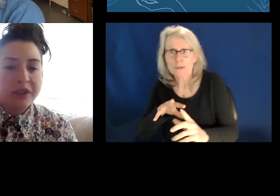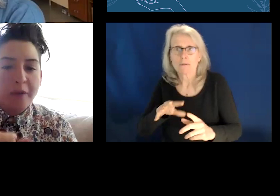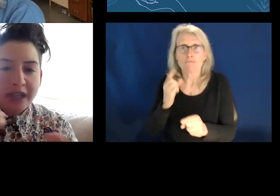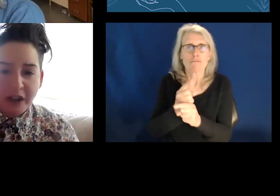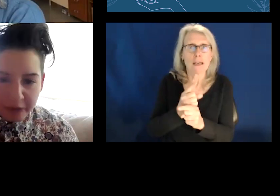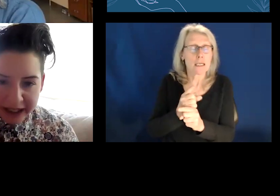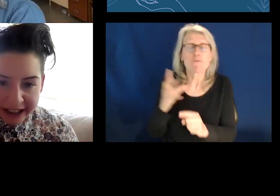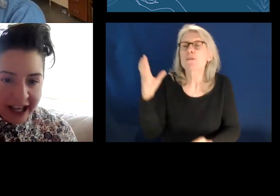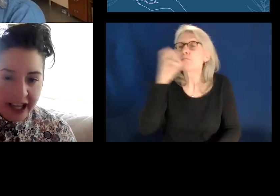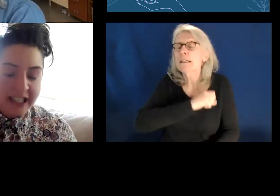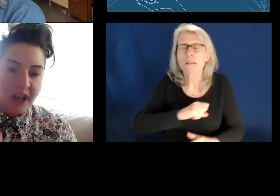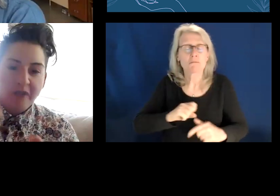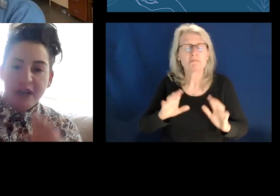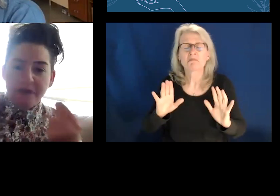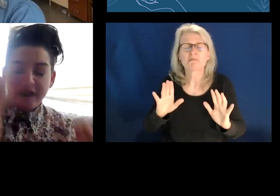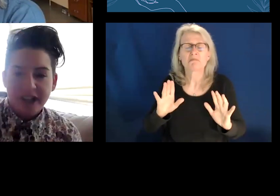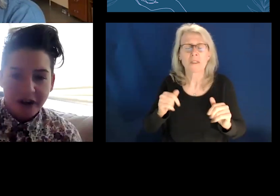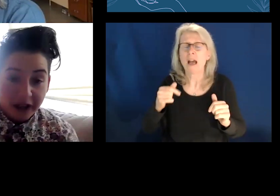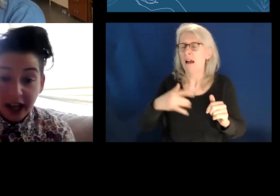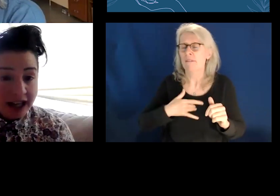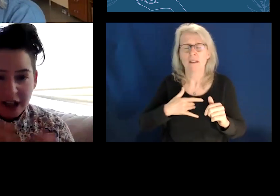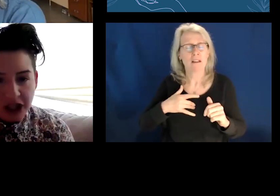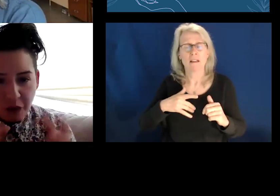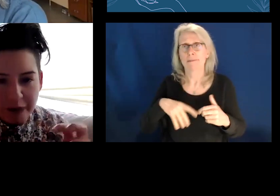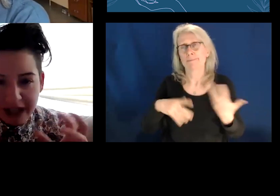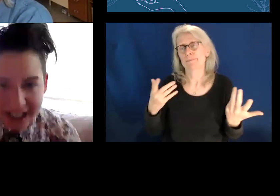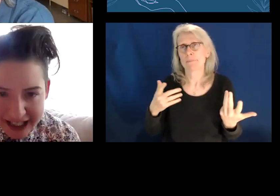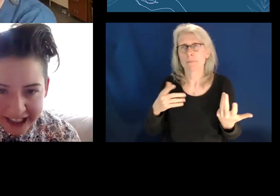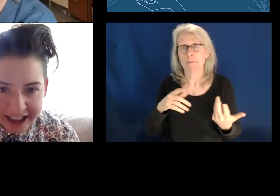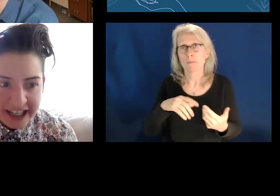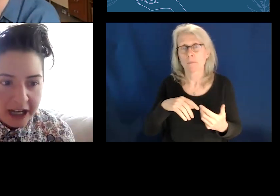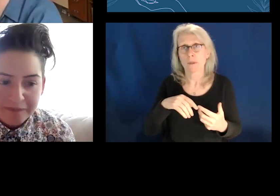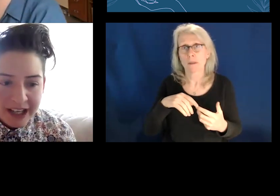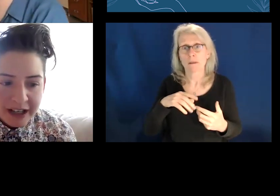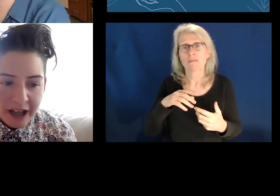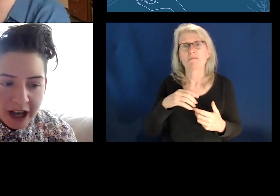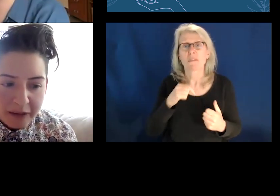the piece will not be incomplete. This kind of like, you know, fear of like, it just won't be excellent.